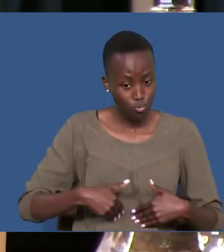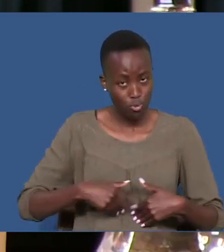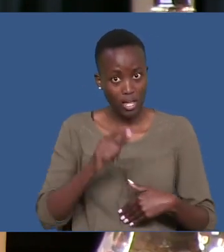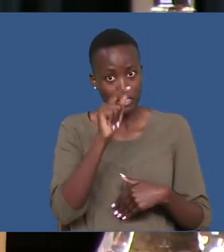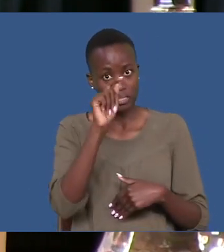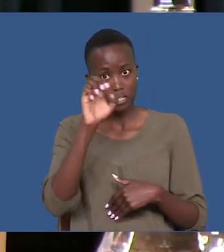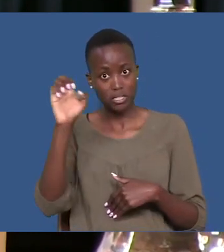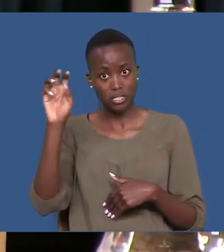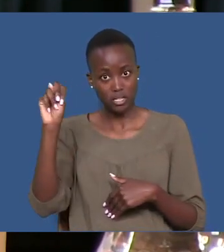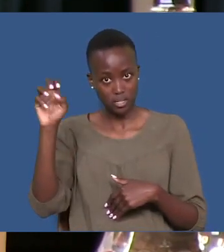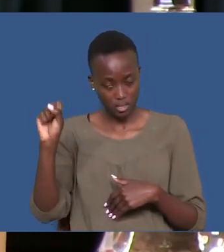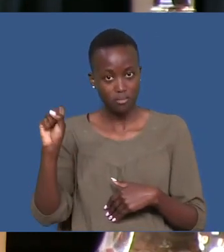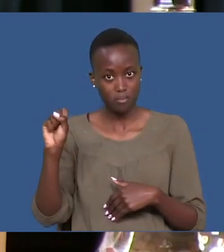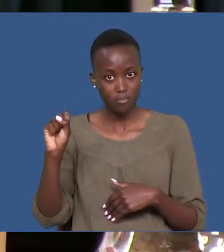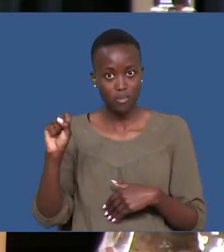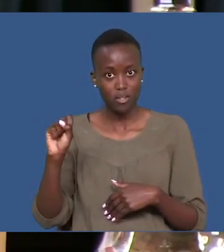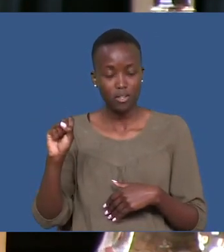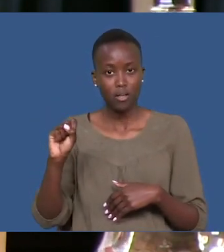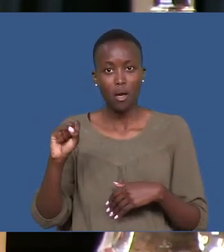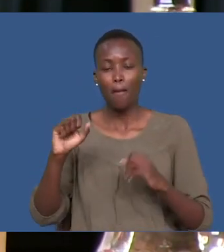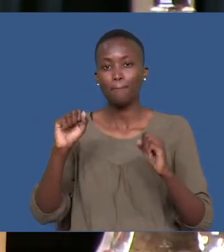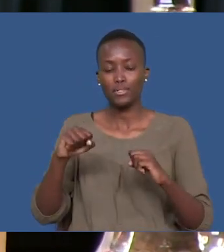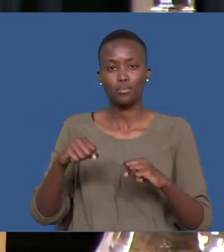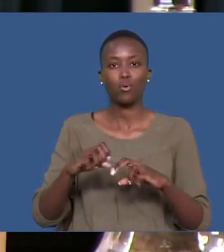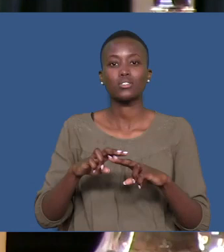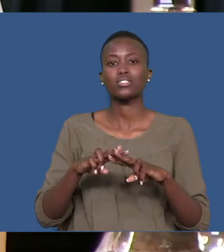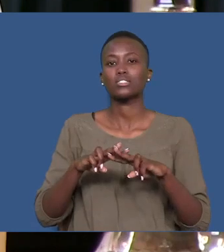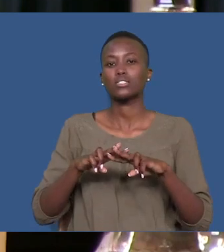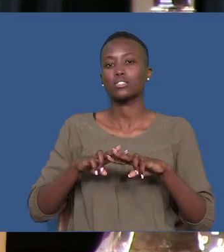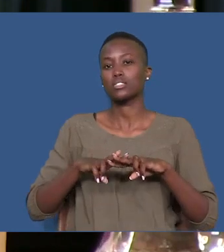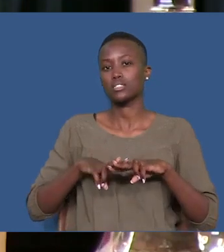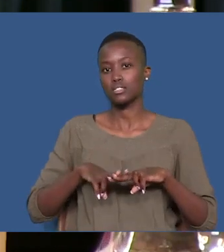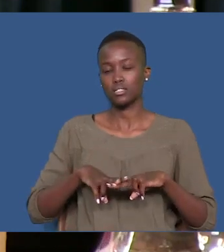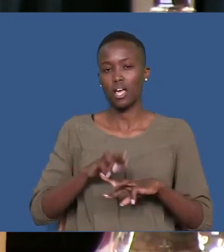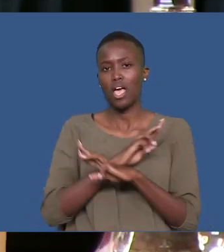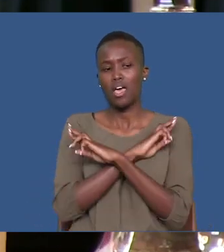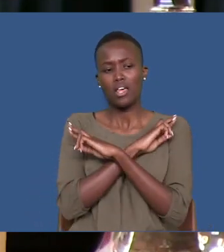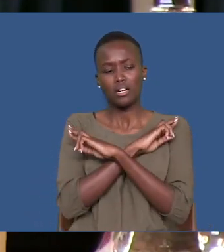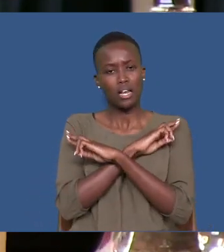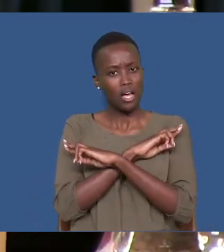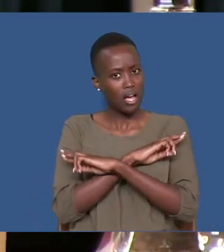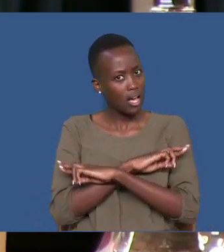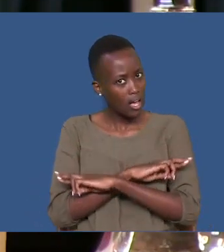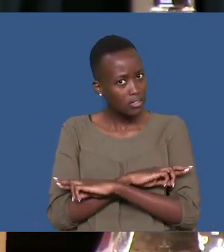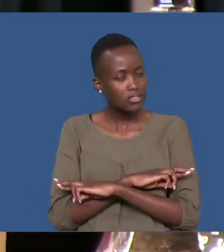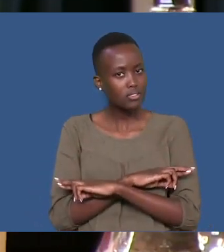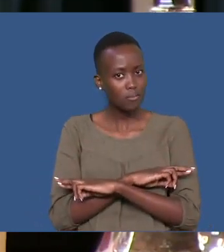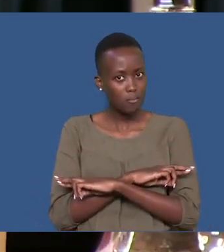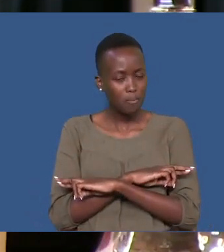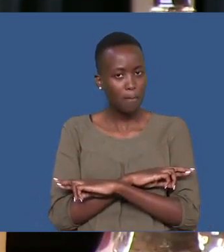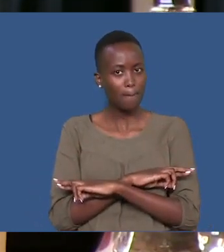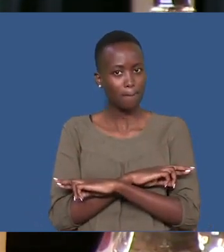to just retreat a little bit from the normalcy of pews, from the normalcy